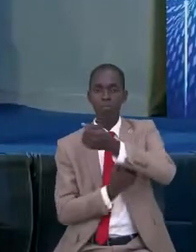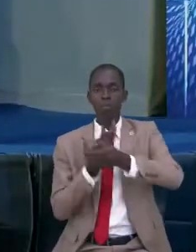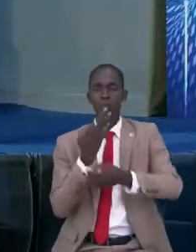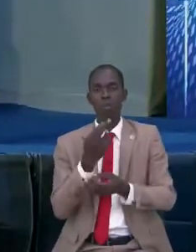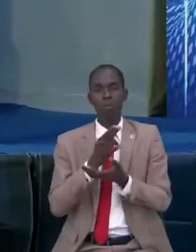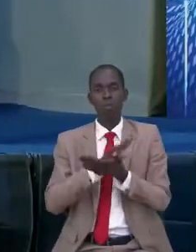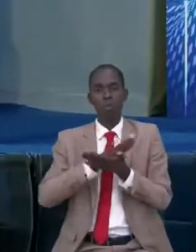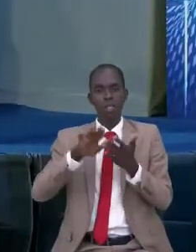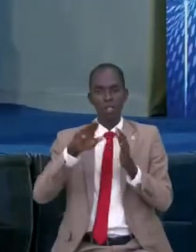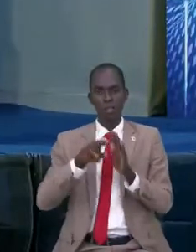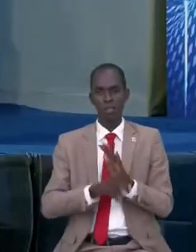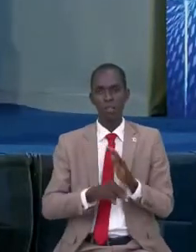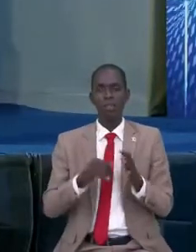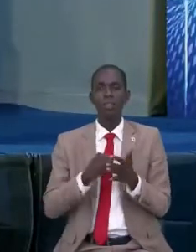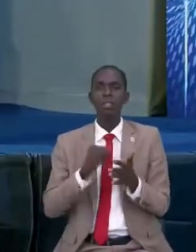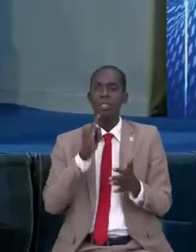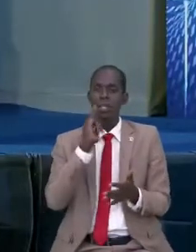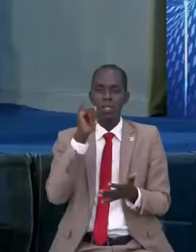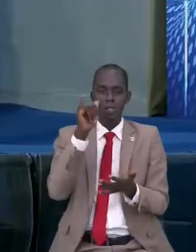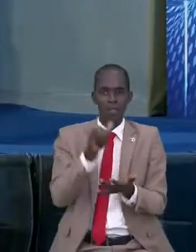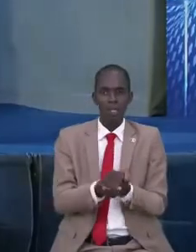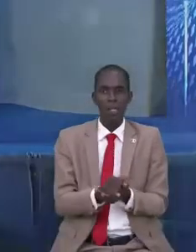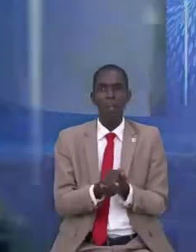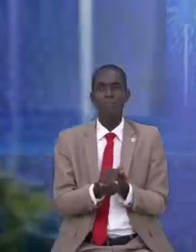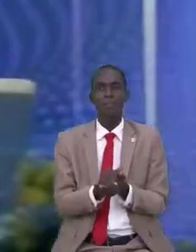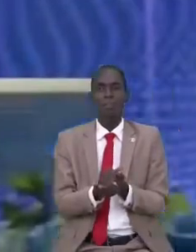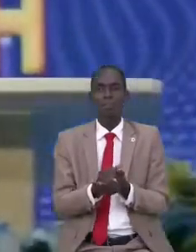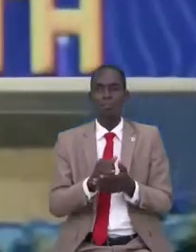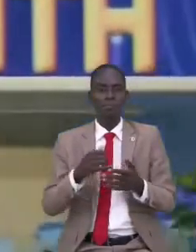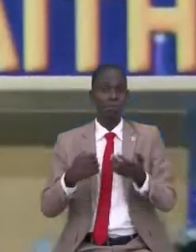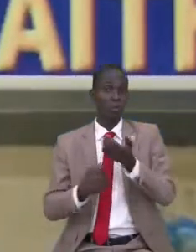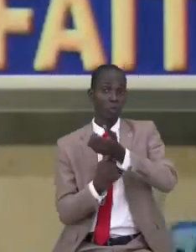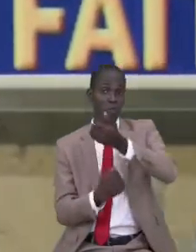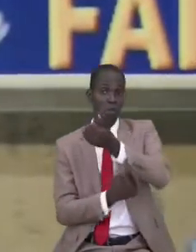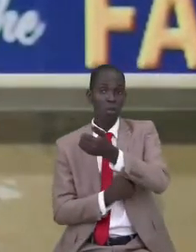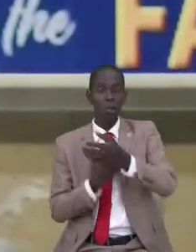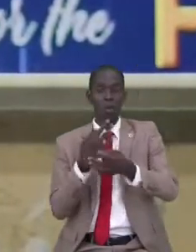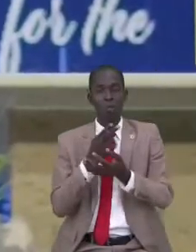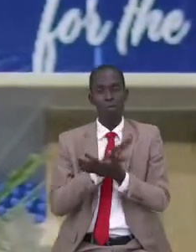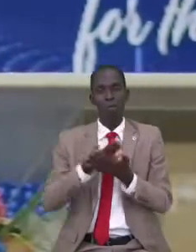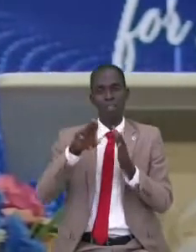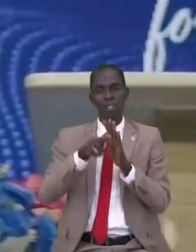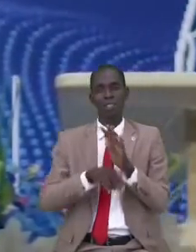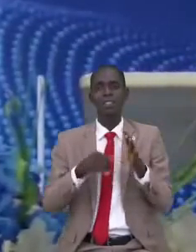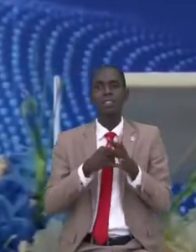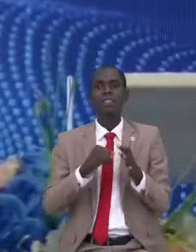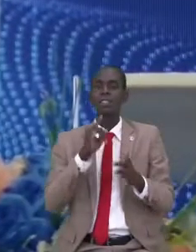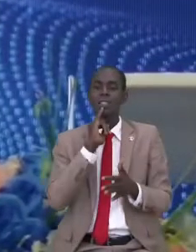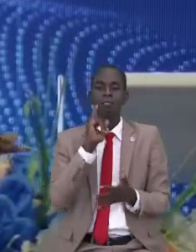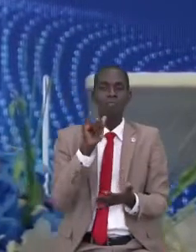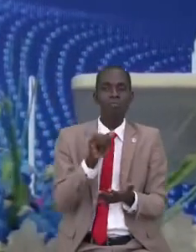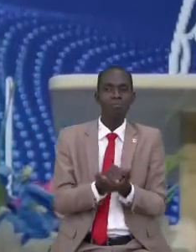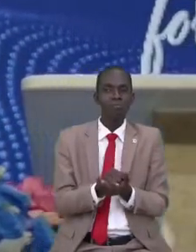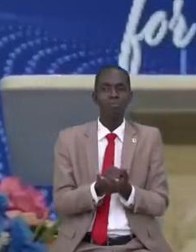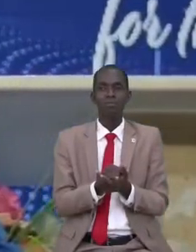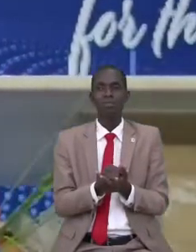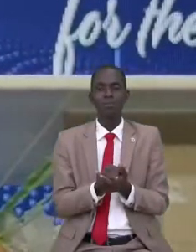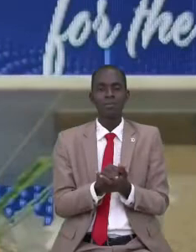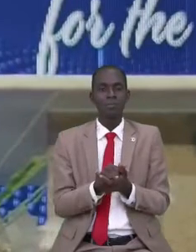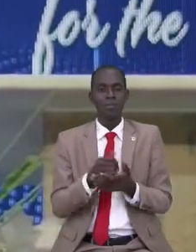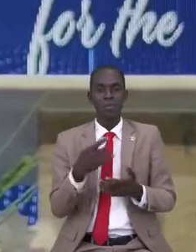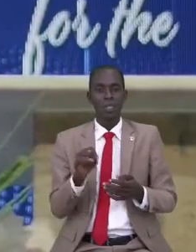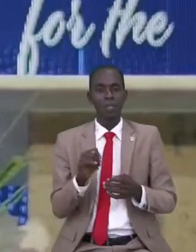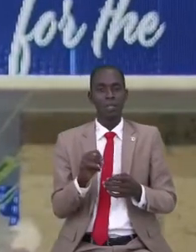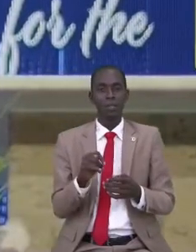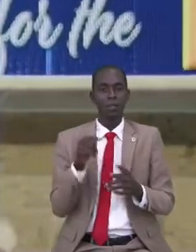holiness, it is that bedrock of holiness, it is that pivot